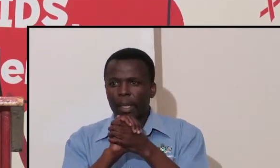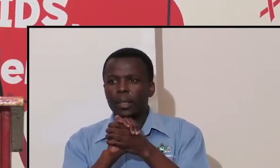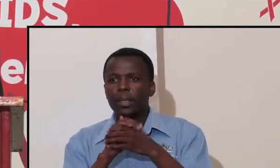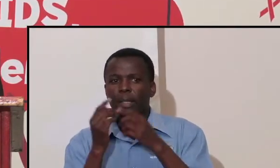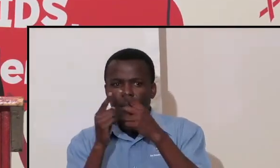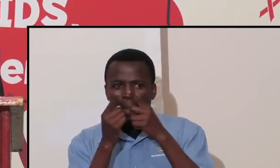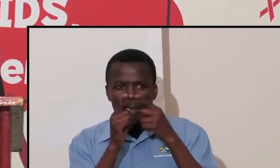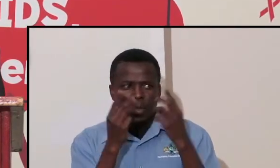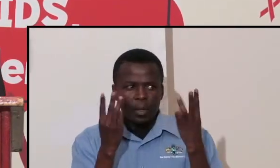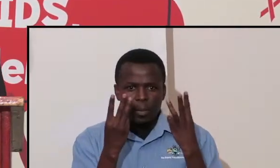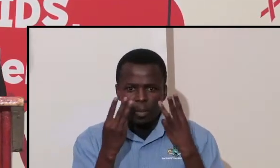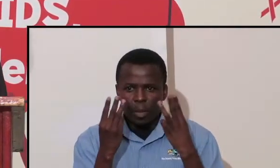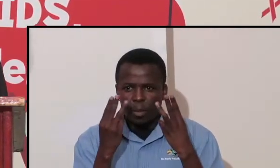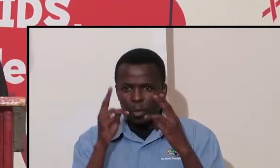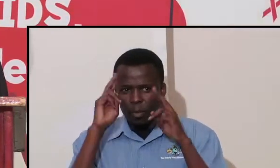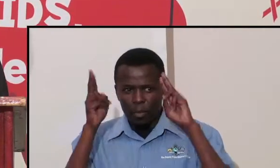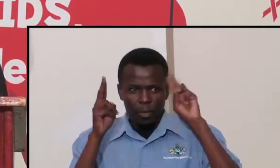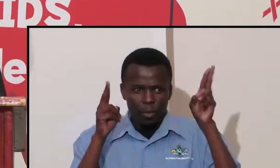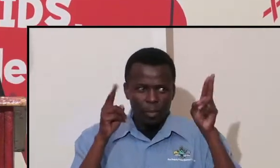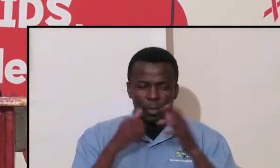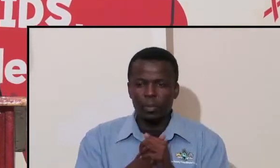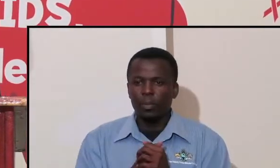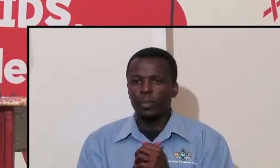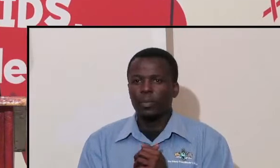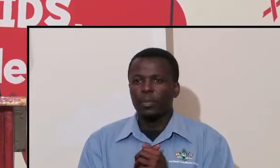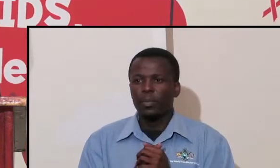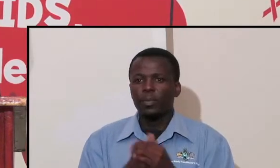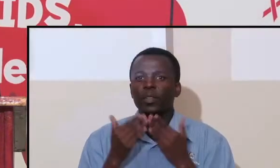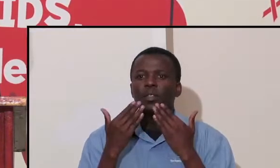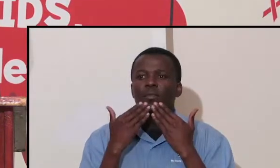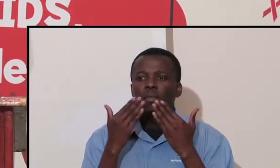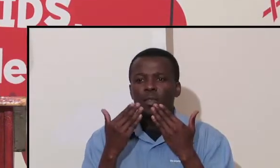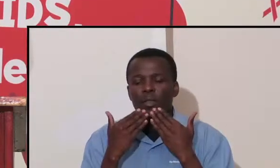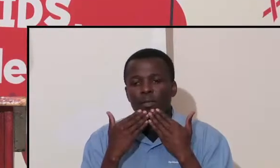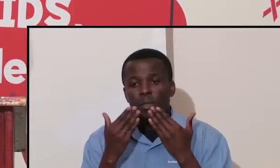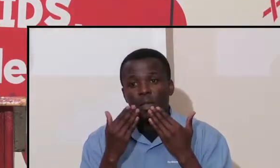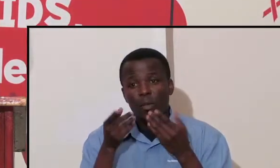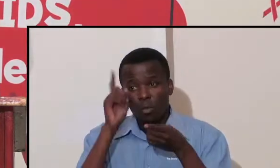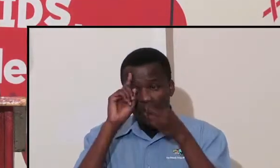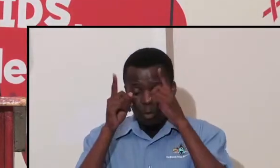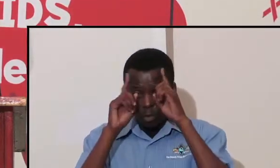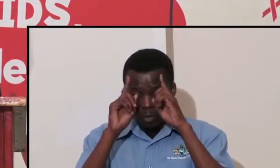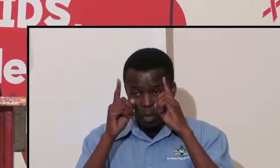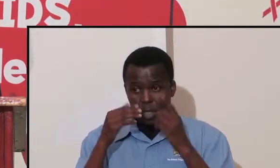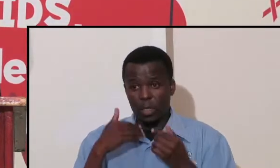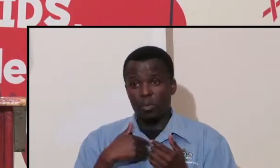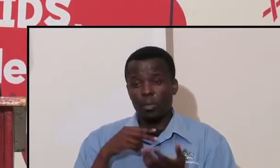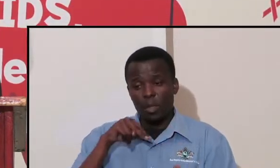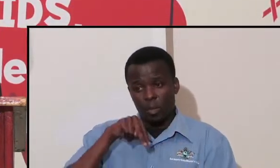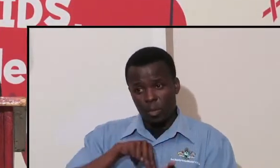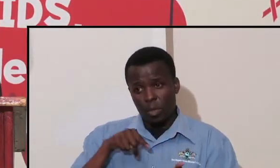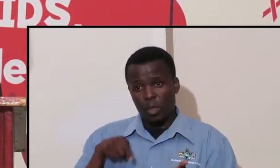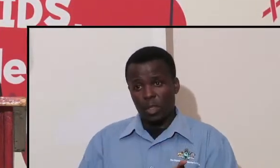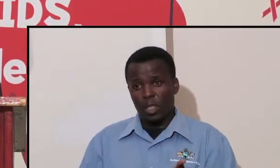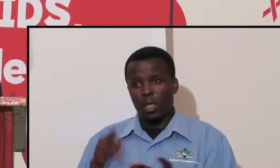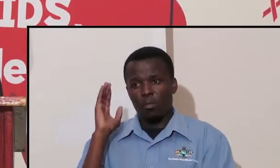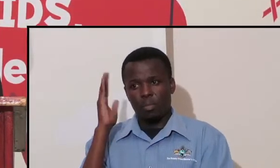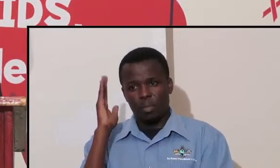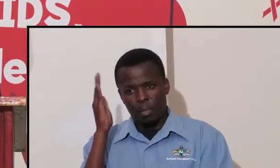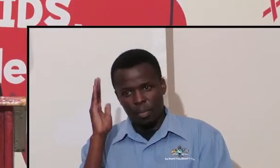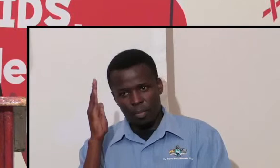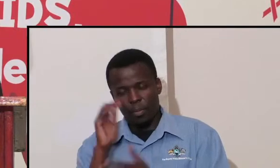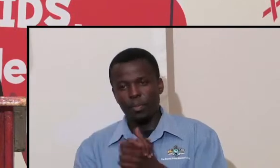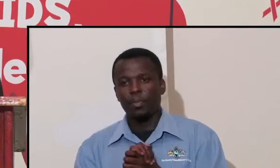guests, all protocols observed. Thank you again for this opportunity to be here today and to speak with you.